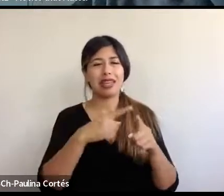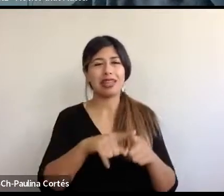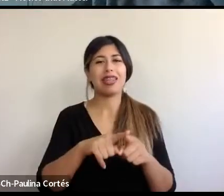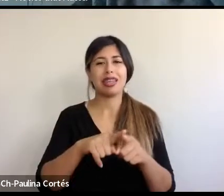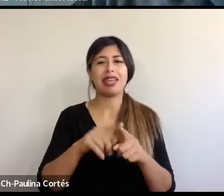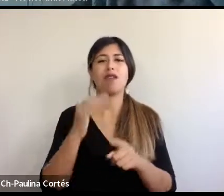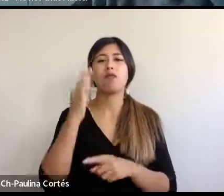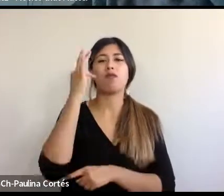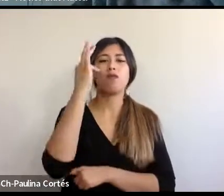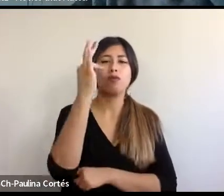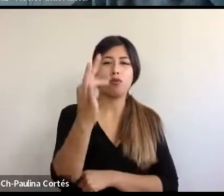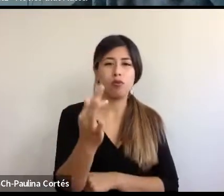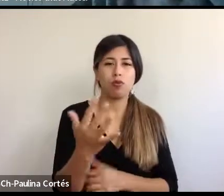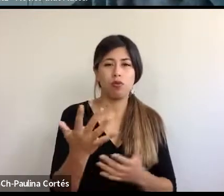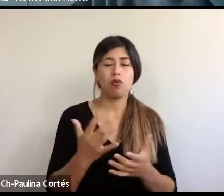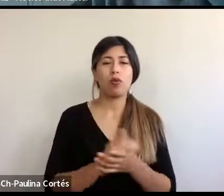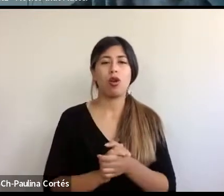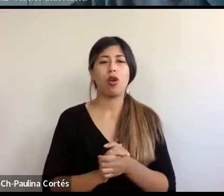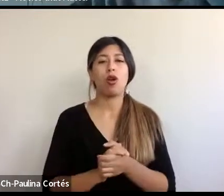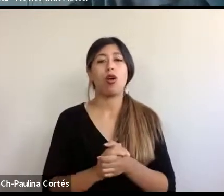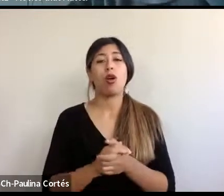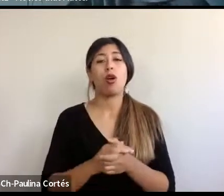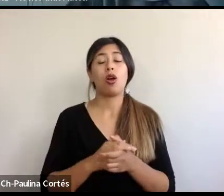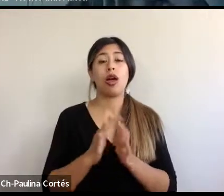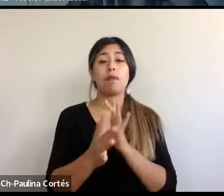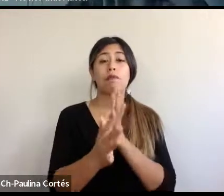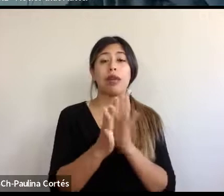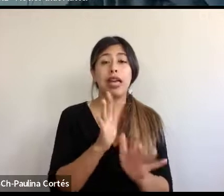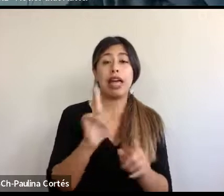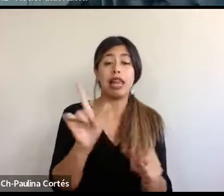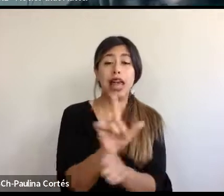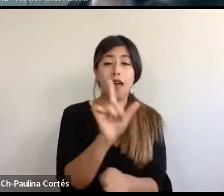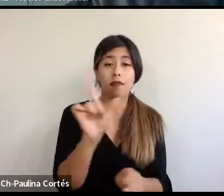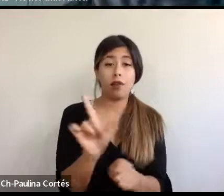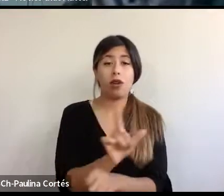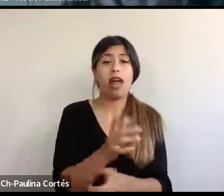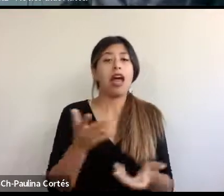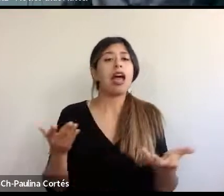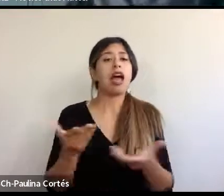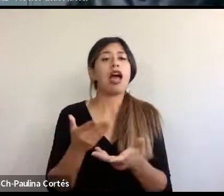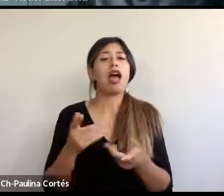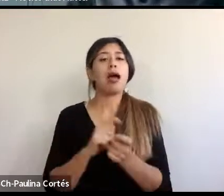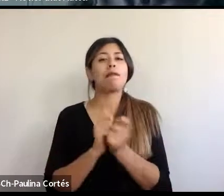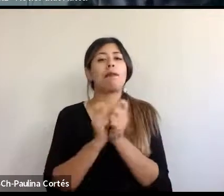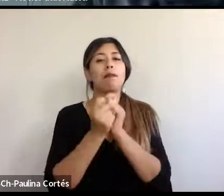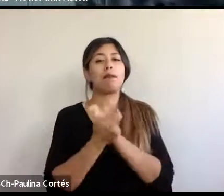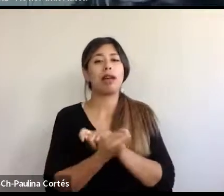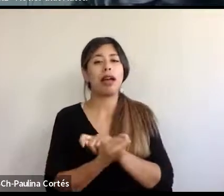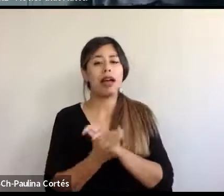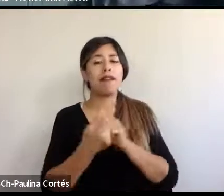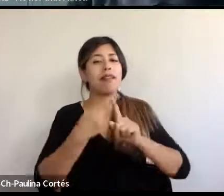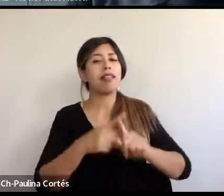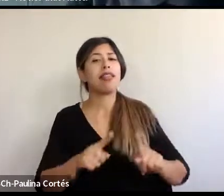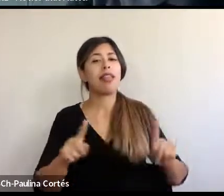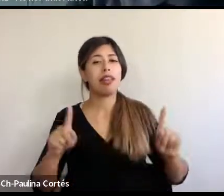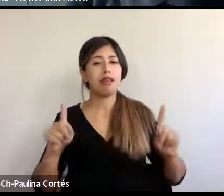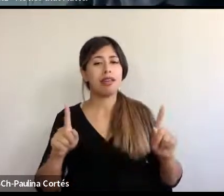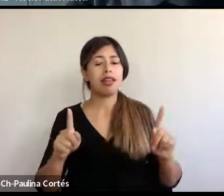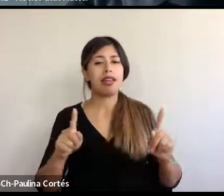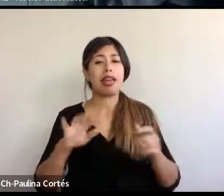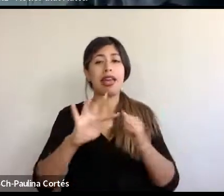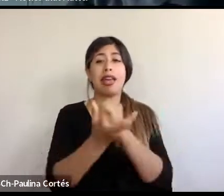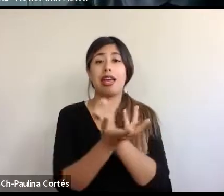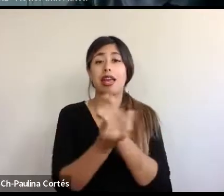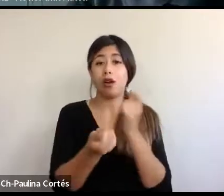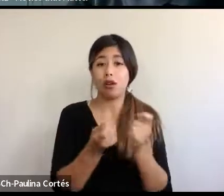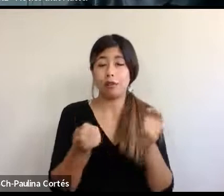will differ from the past in the next years, how economic is changing in nowadays. So